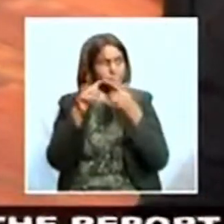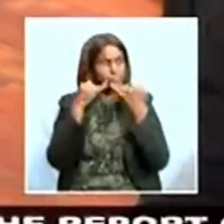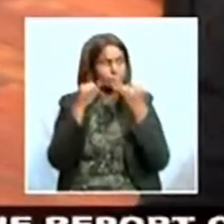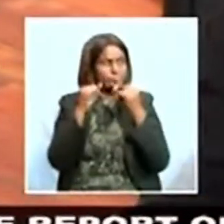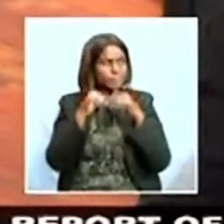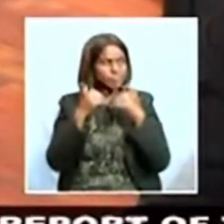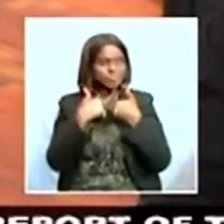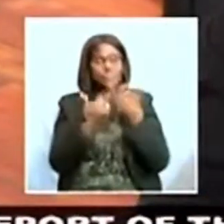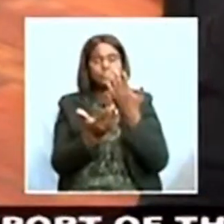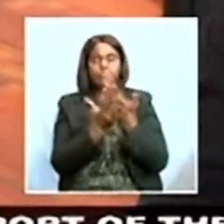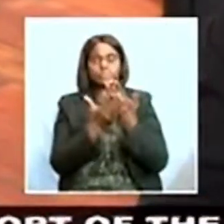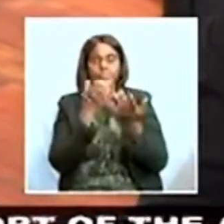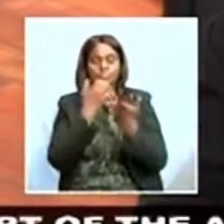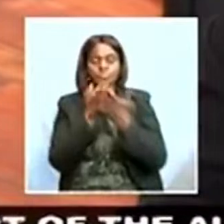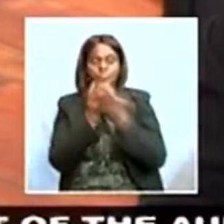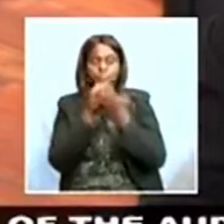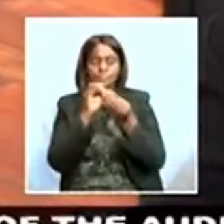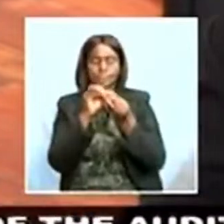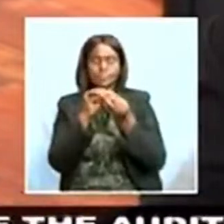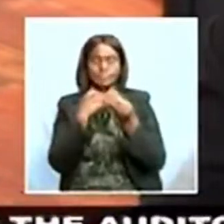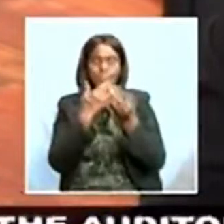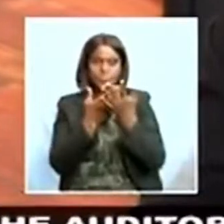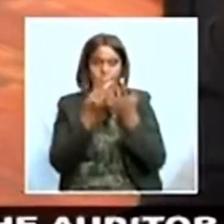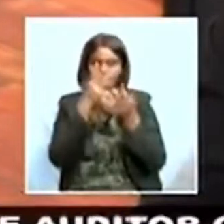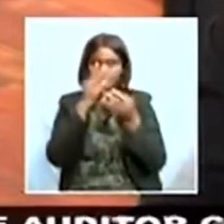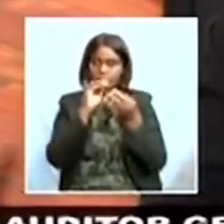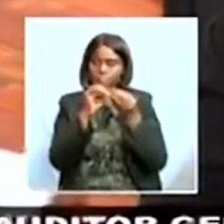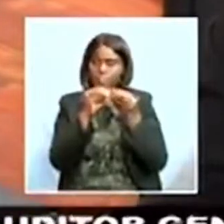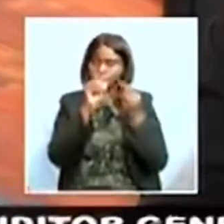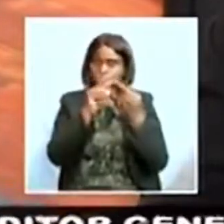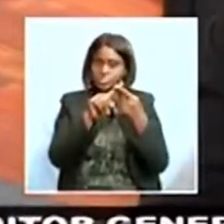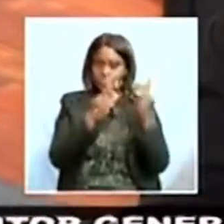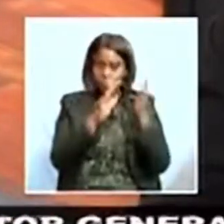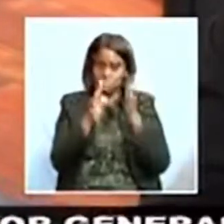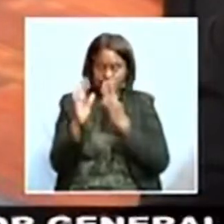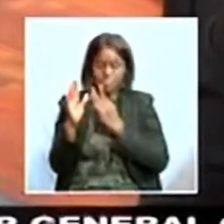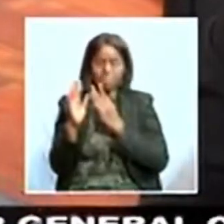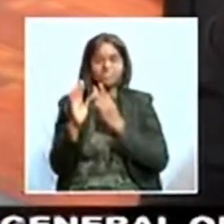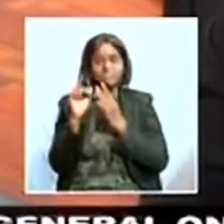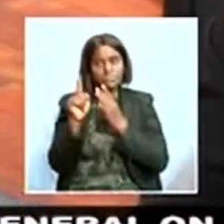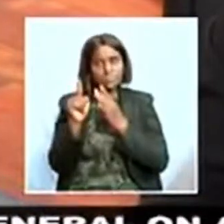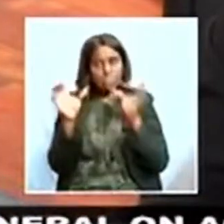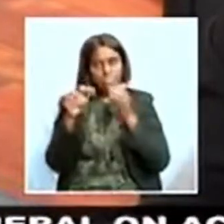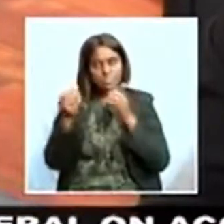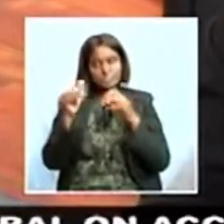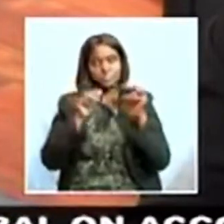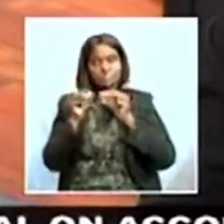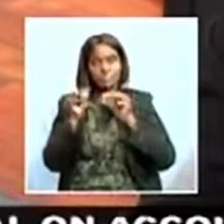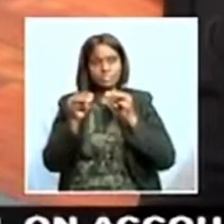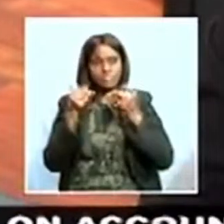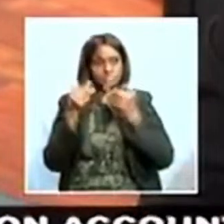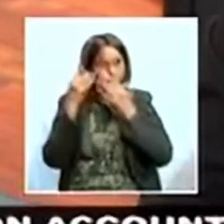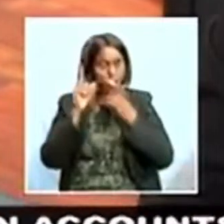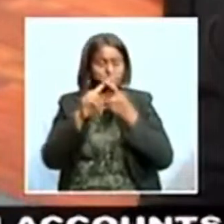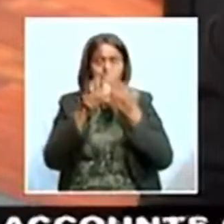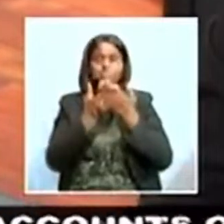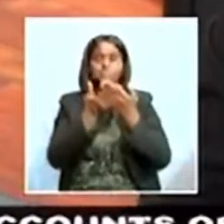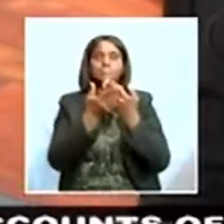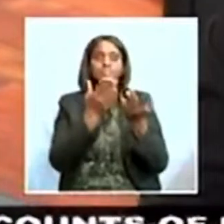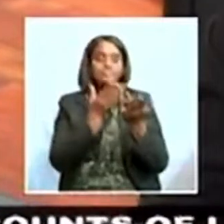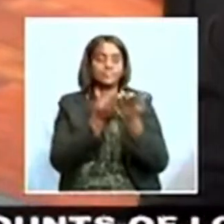have attached evidence, see Appendix 1. Remedial measures: the Council management wishes to submit